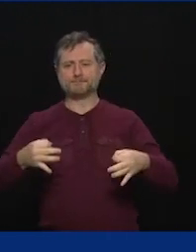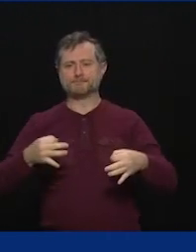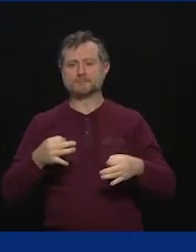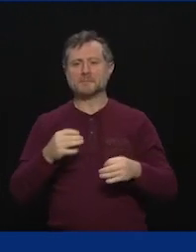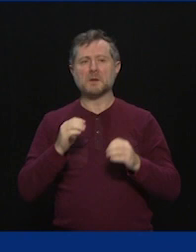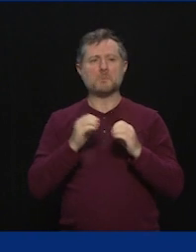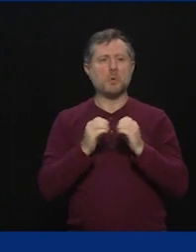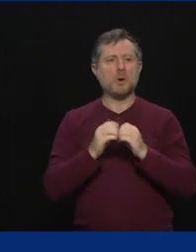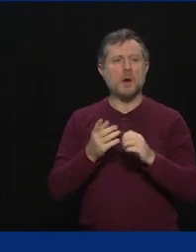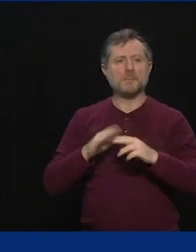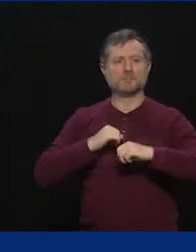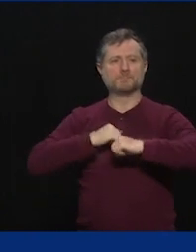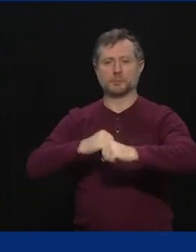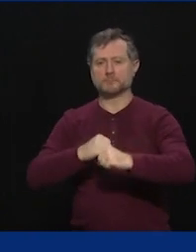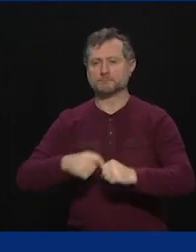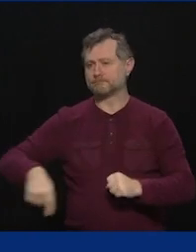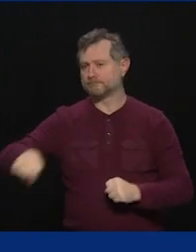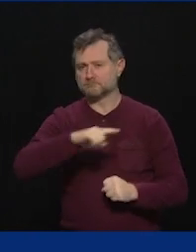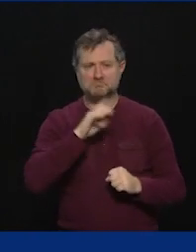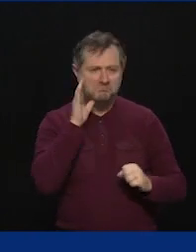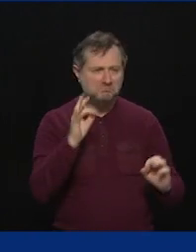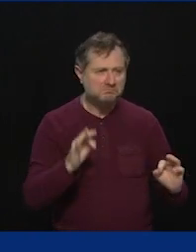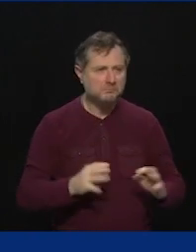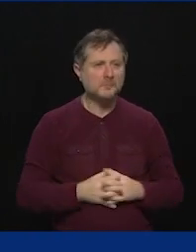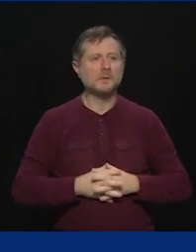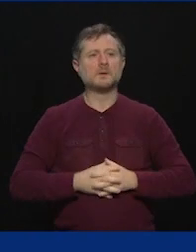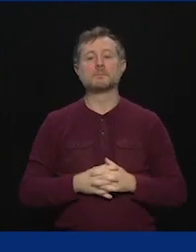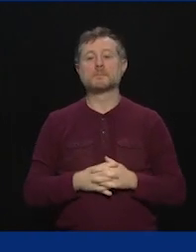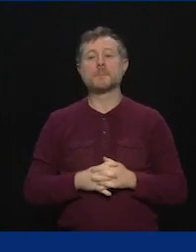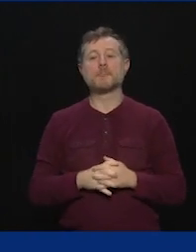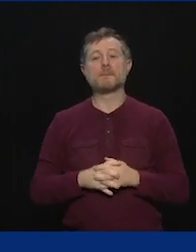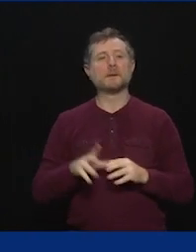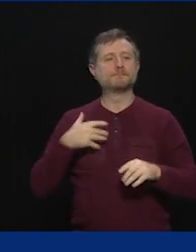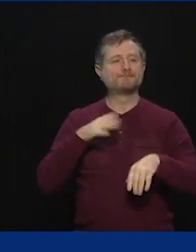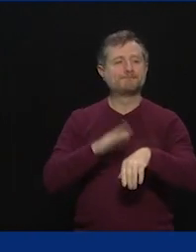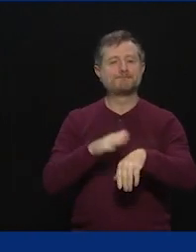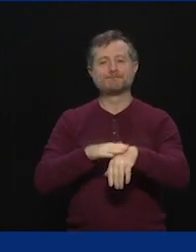as well. So let's get the message out to pregnant people.